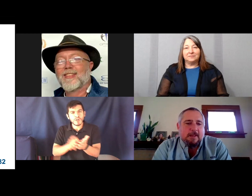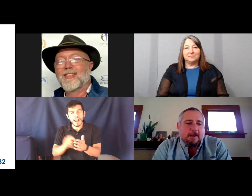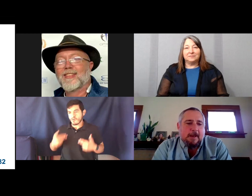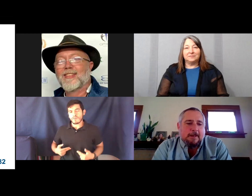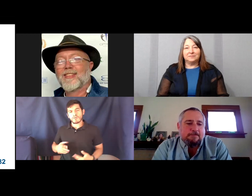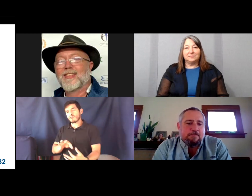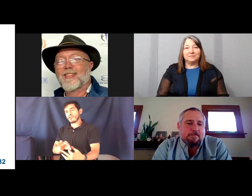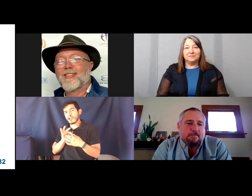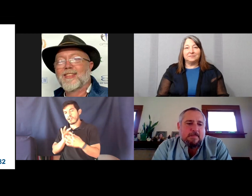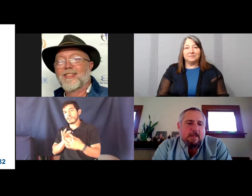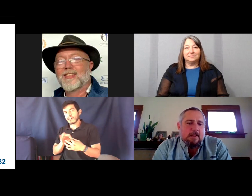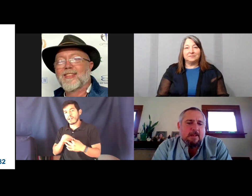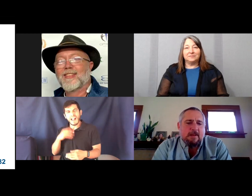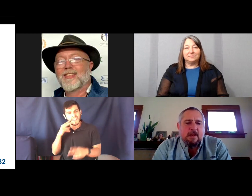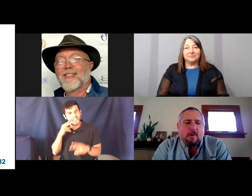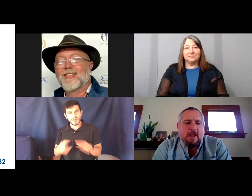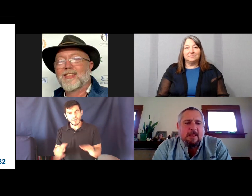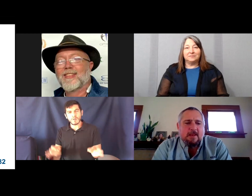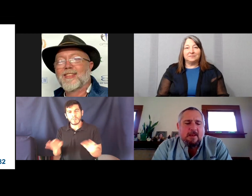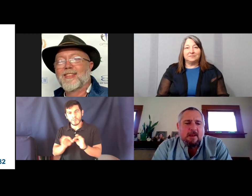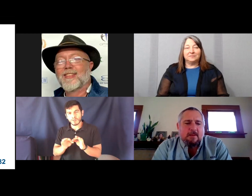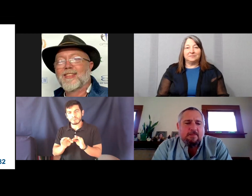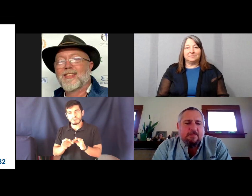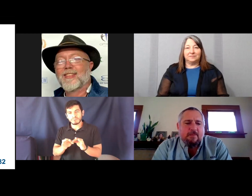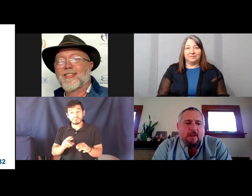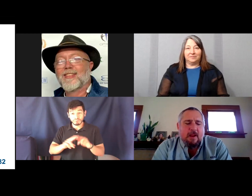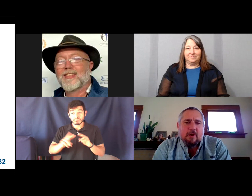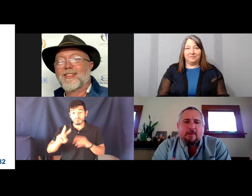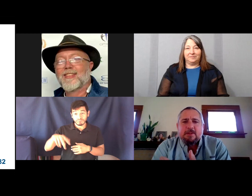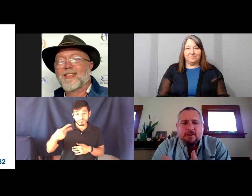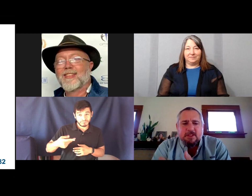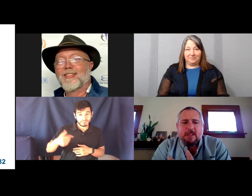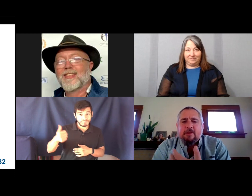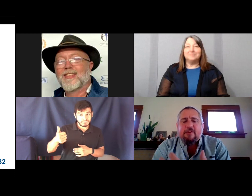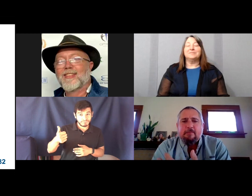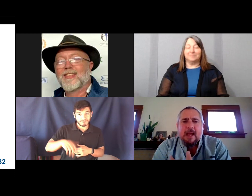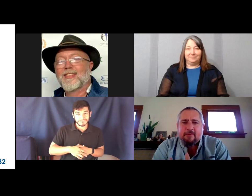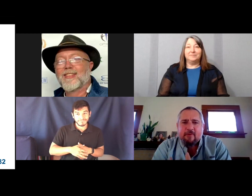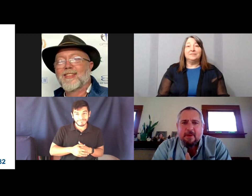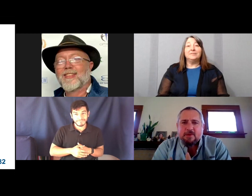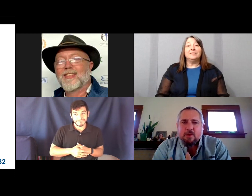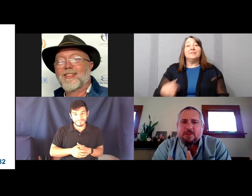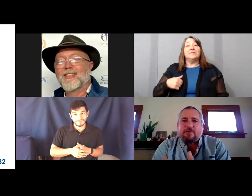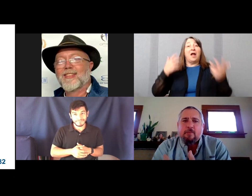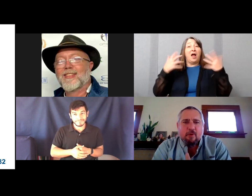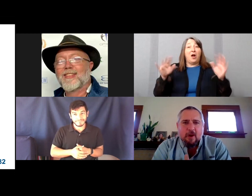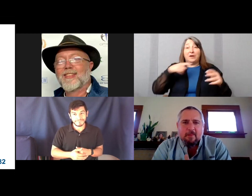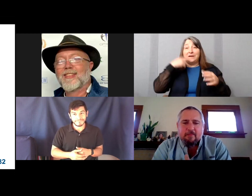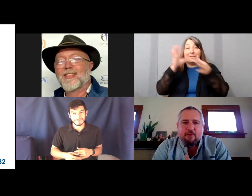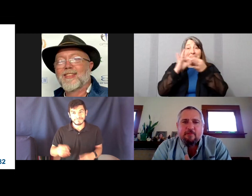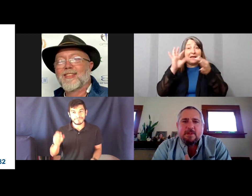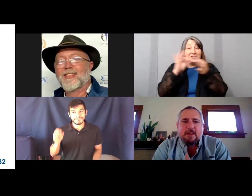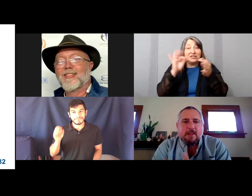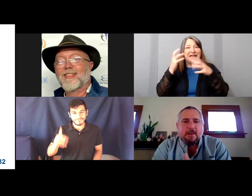important. And then, you know, I think I already mentioned this, getting feedback from mentors for